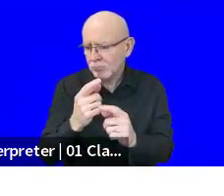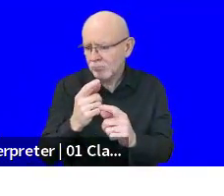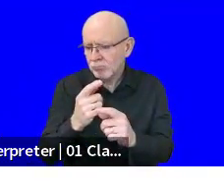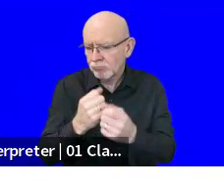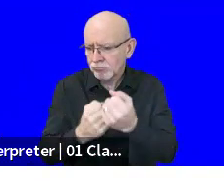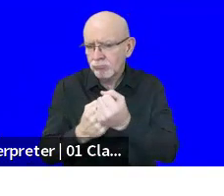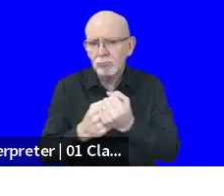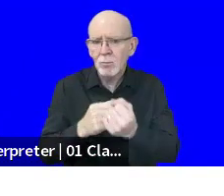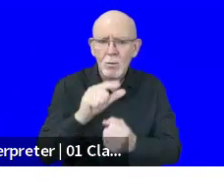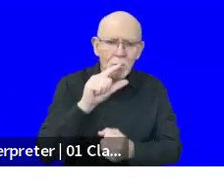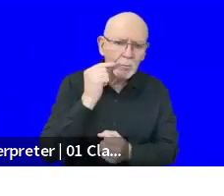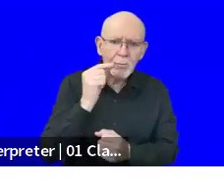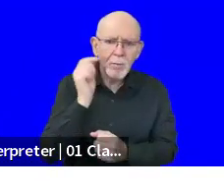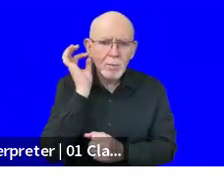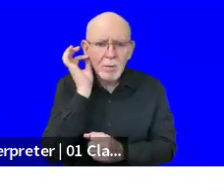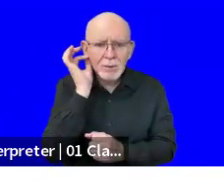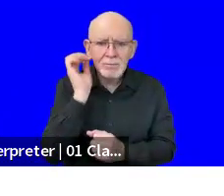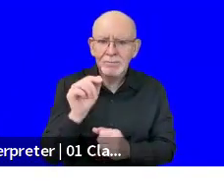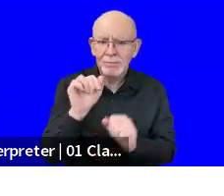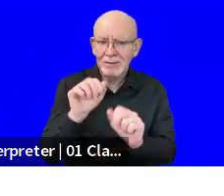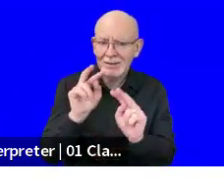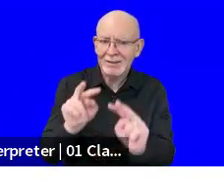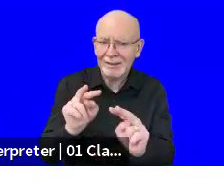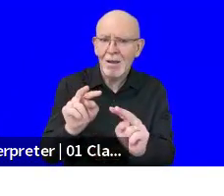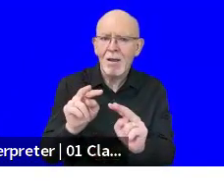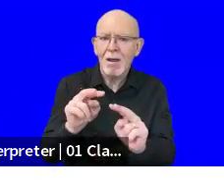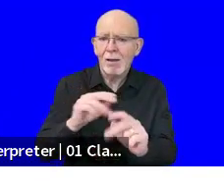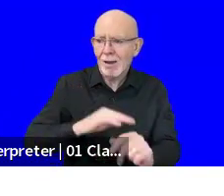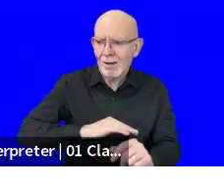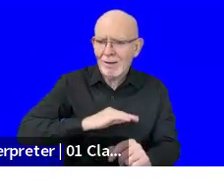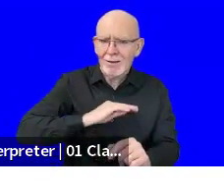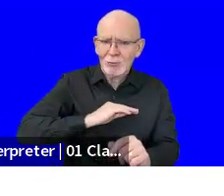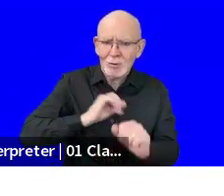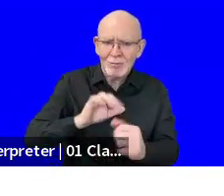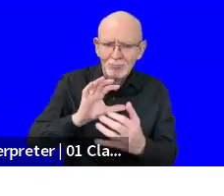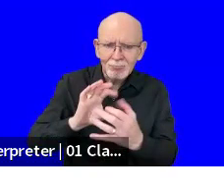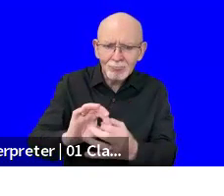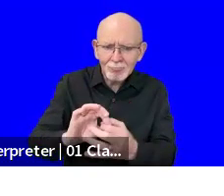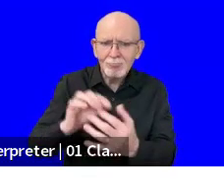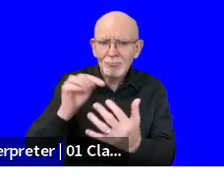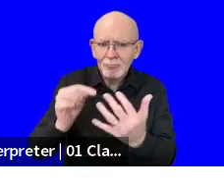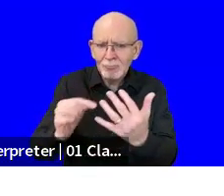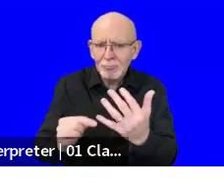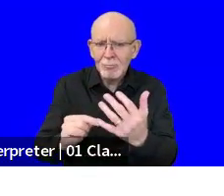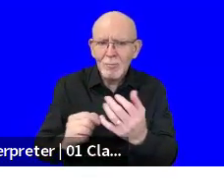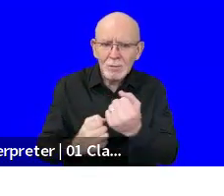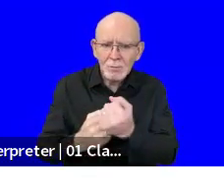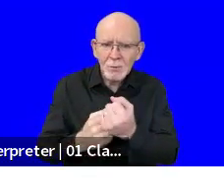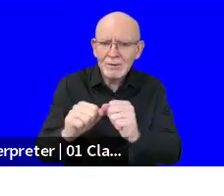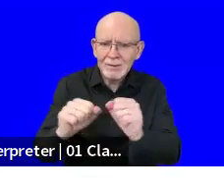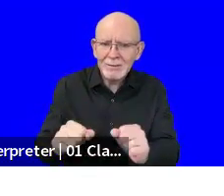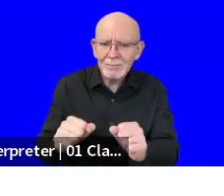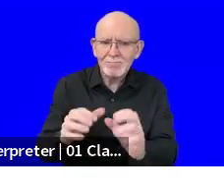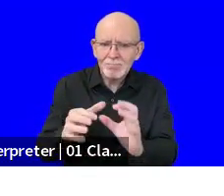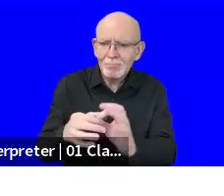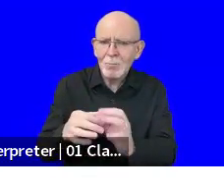connection to social protection. The next webinar will be on access to healthcare and assistive device for people with